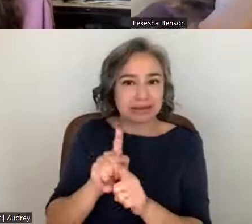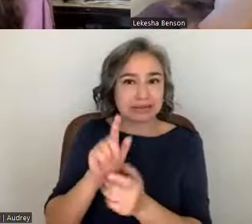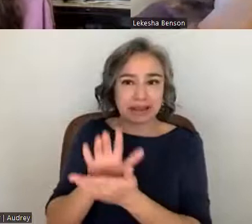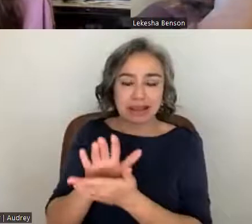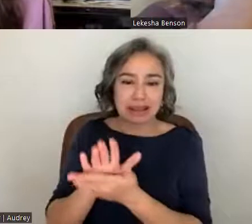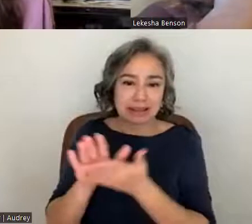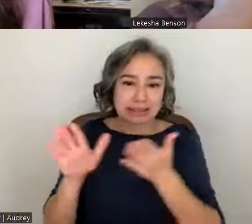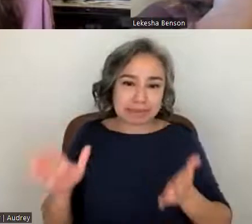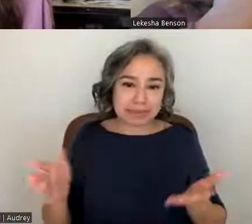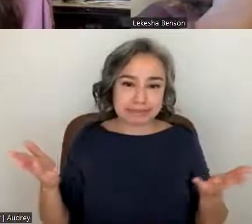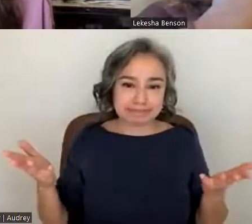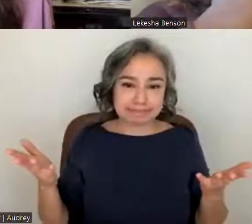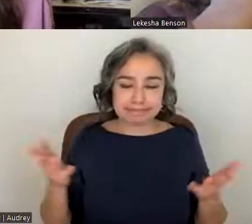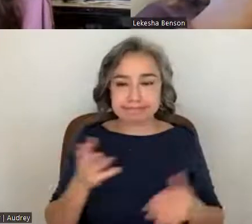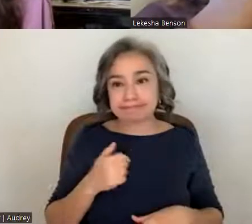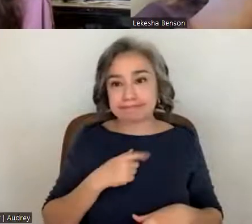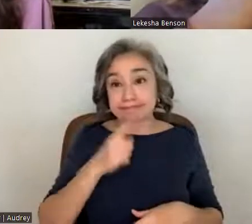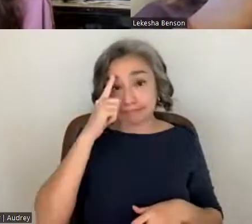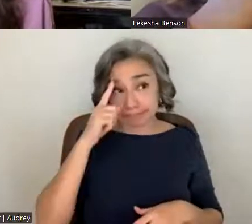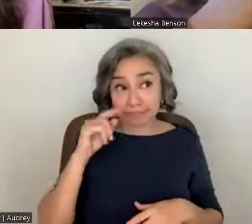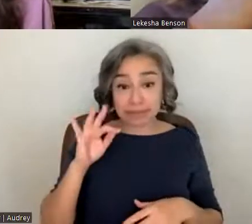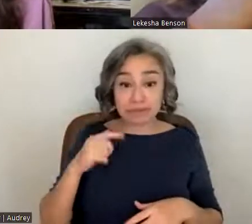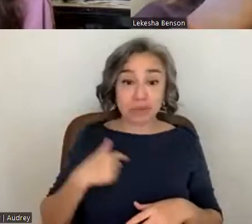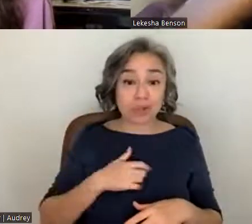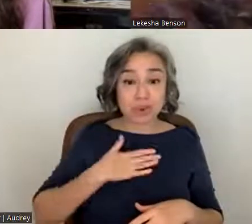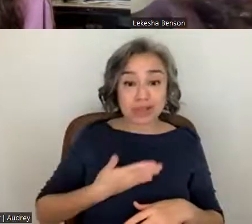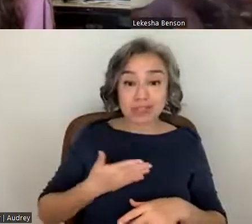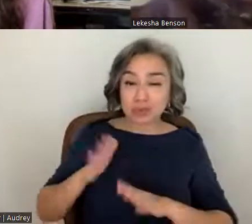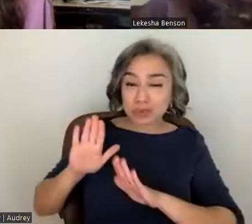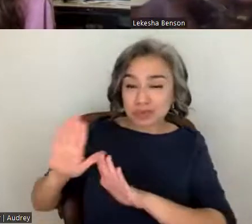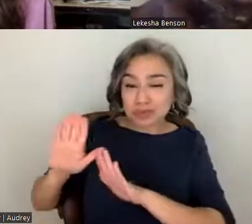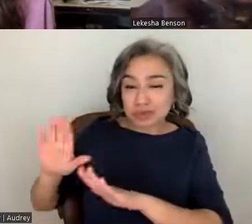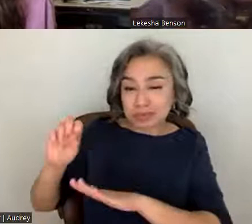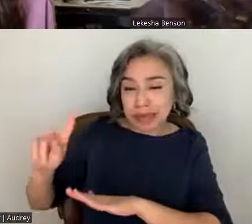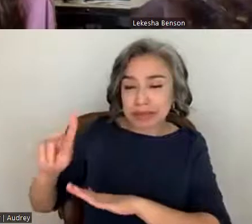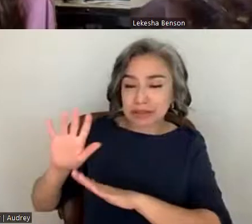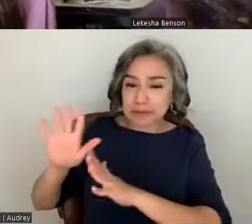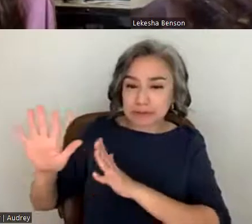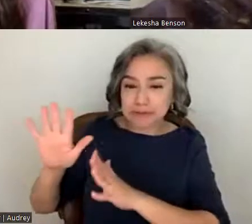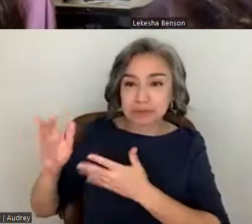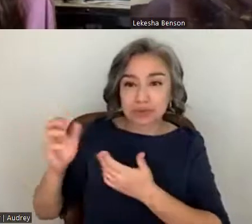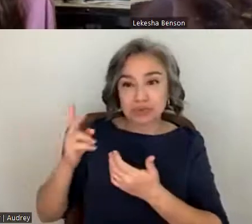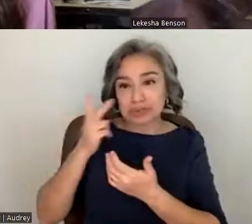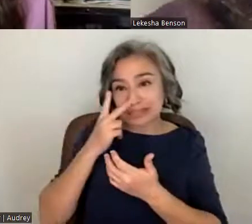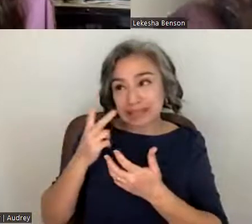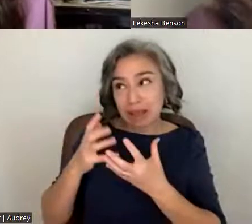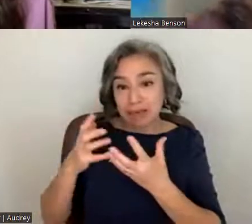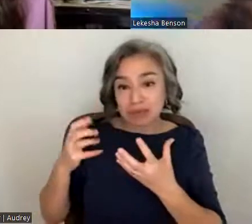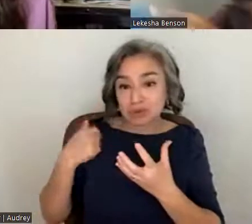And I think that a willingness to push back against them and see how much you can get away with is scary but important.